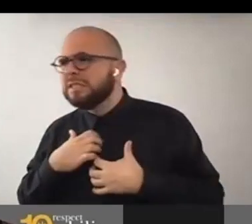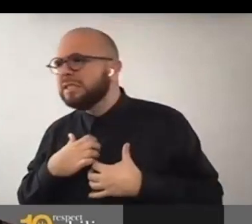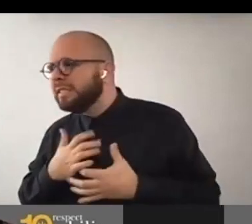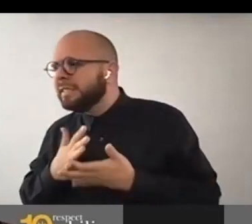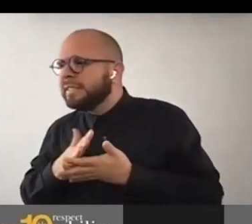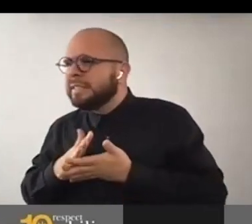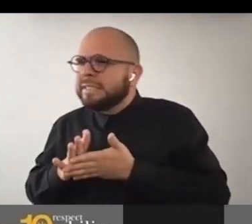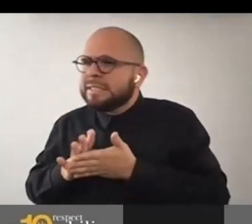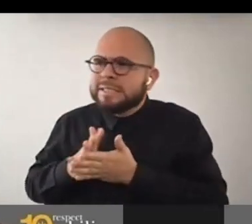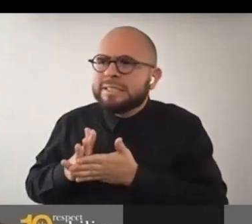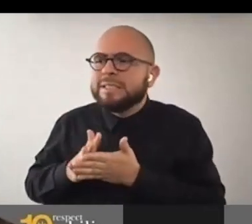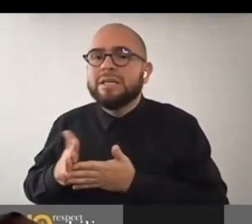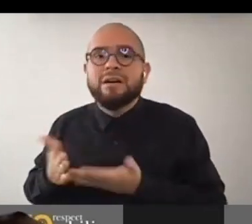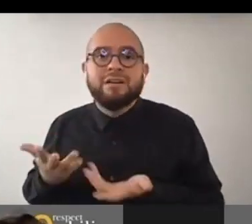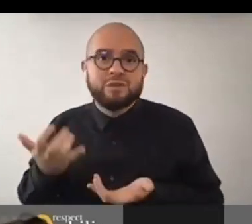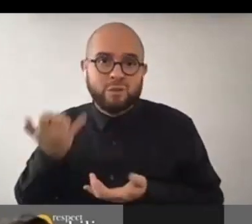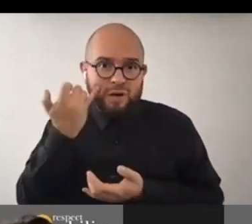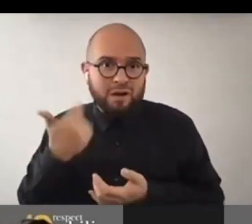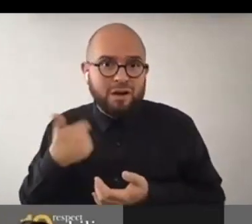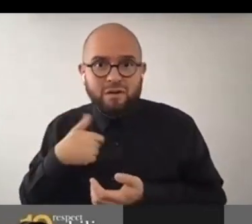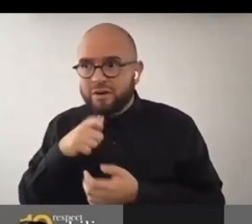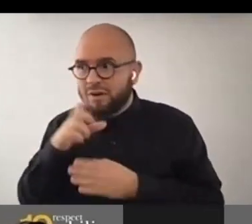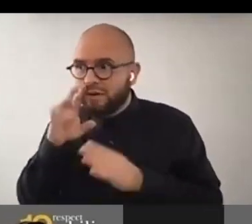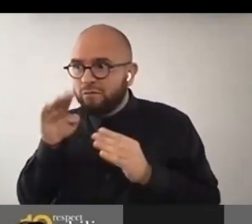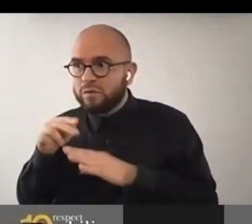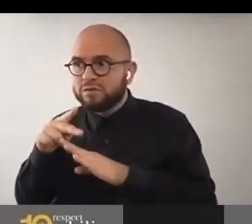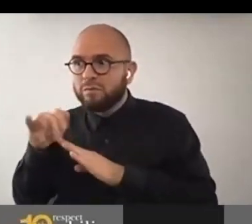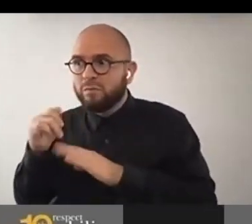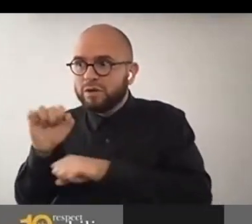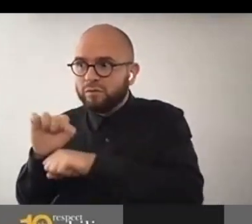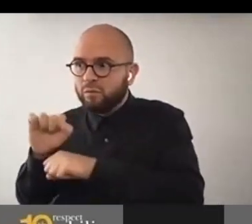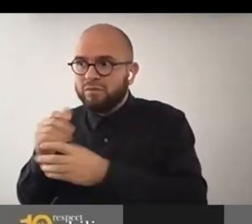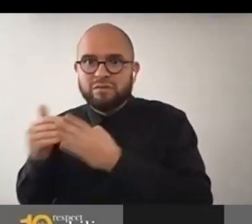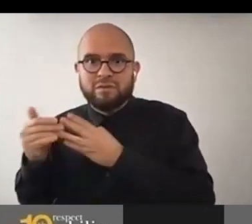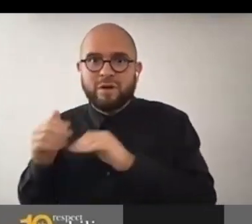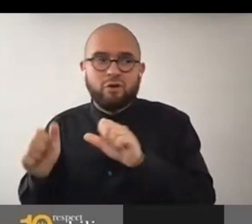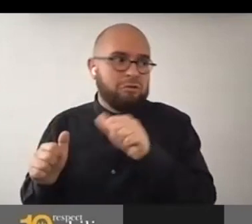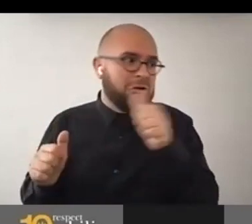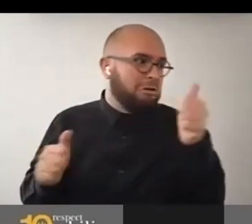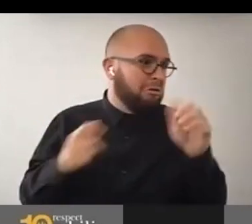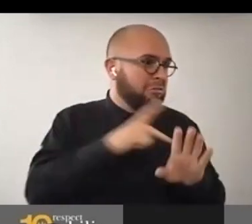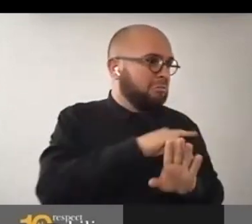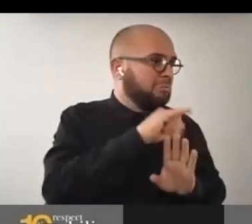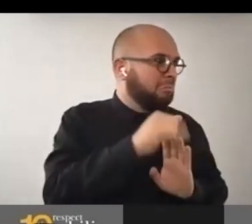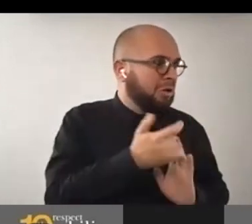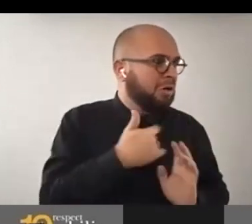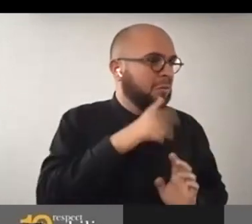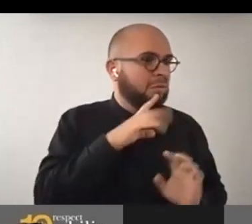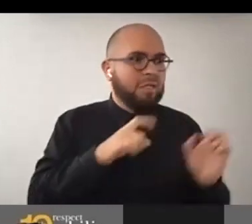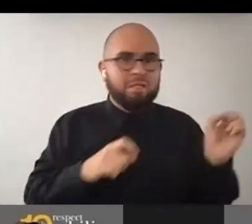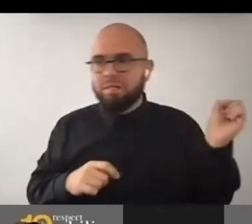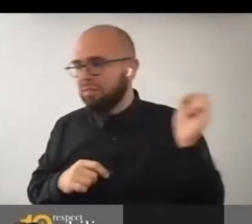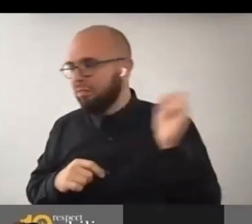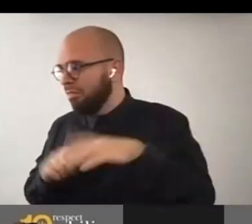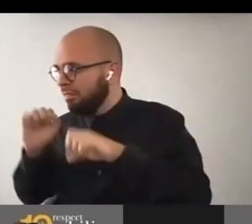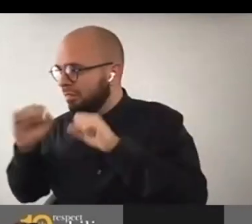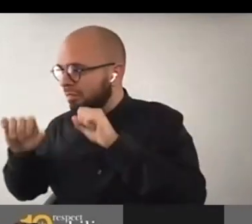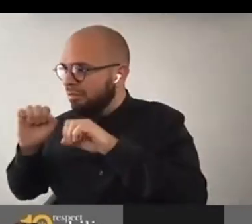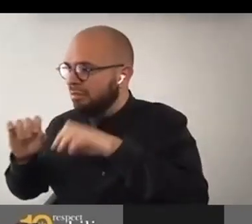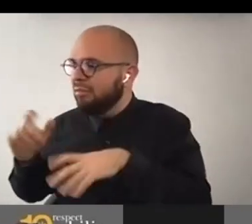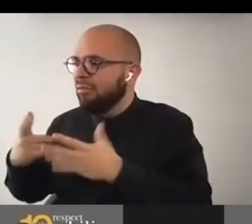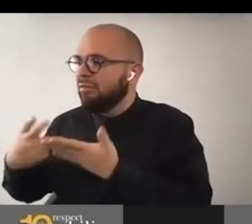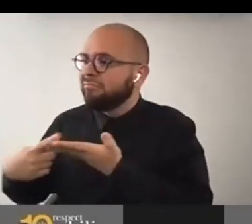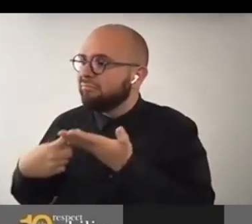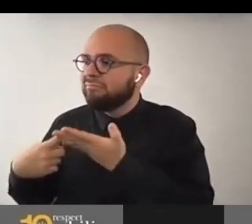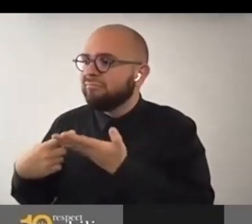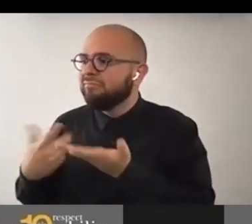we're doing for work, we're still sharing it with each other and thinking of ways that we can get involved in our personal lives with it. And I want to go